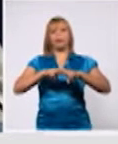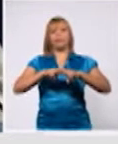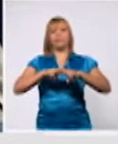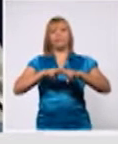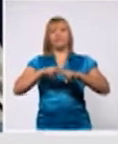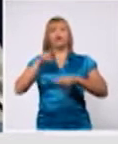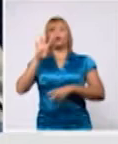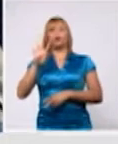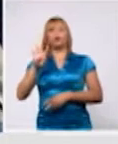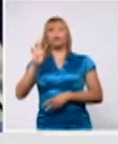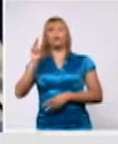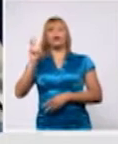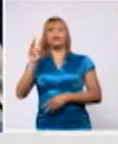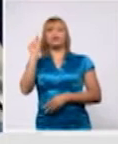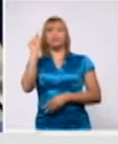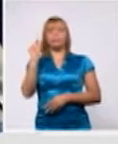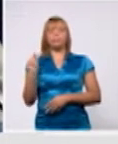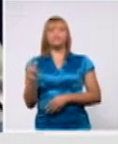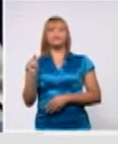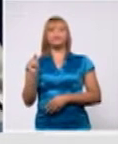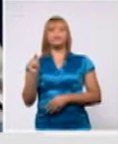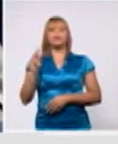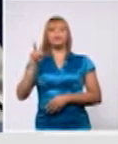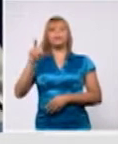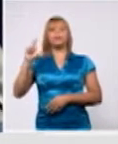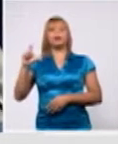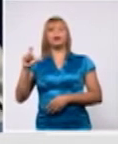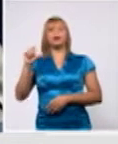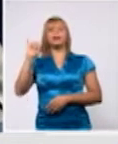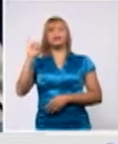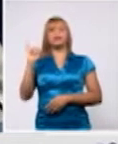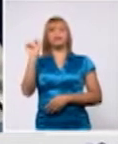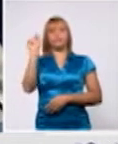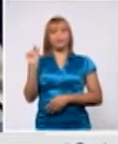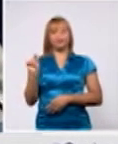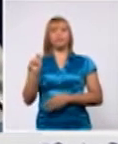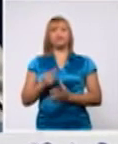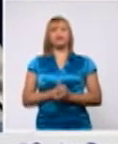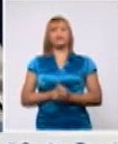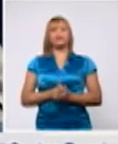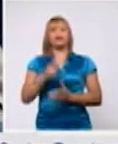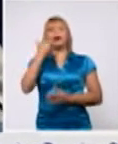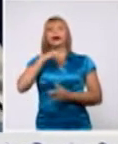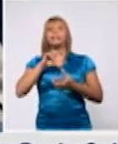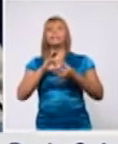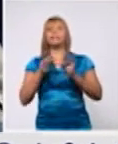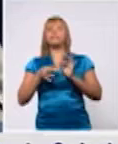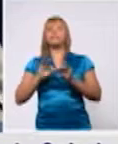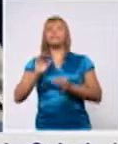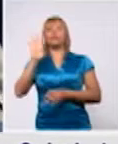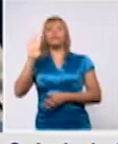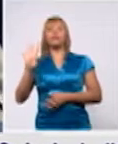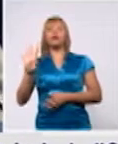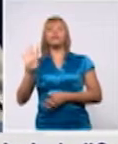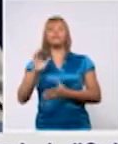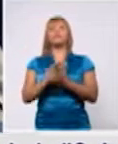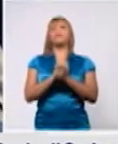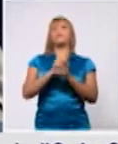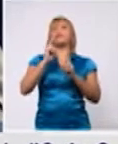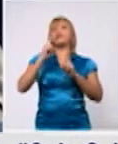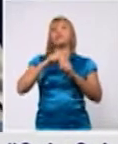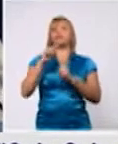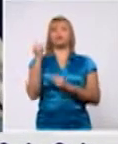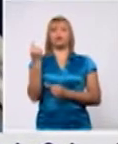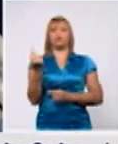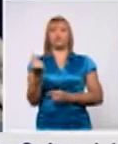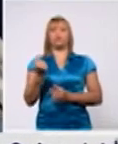the age of 20, for a total of 323 children and young people under